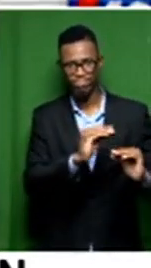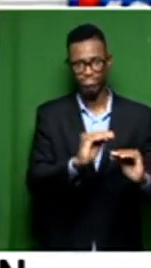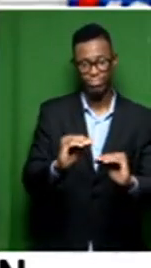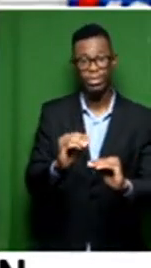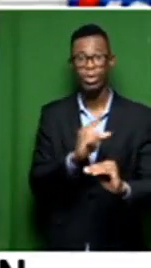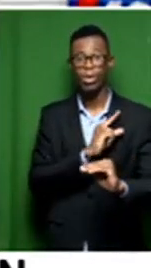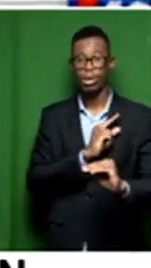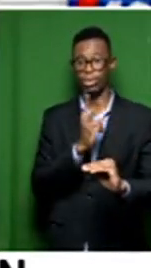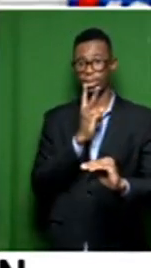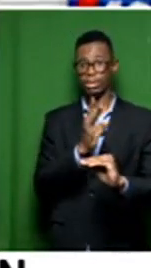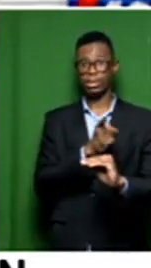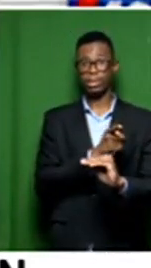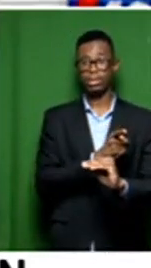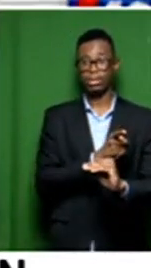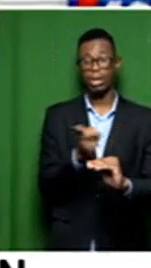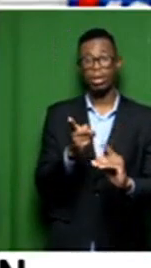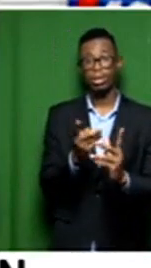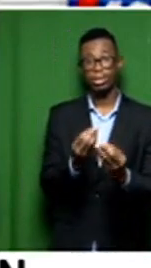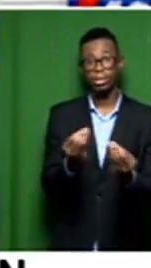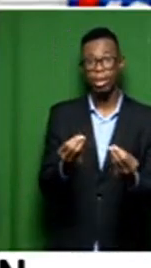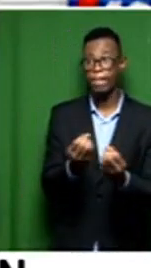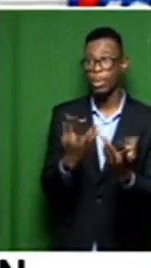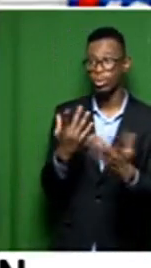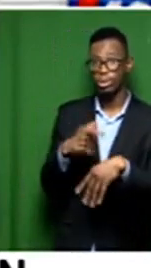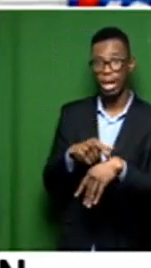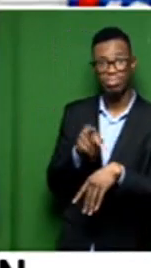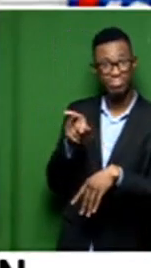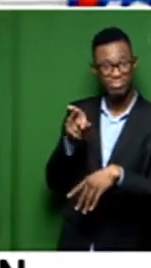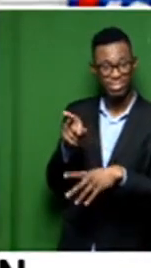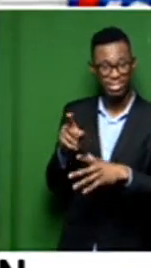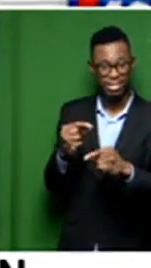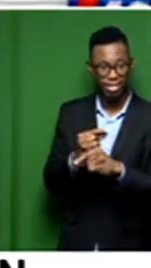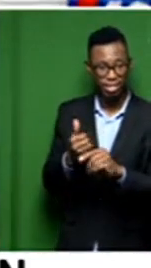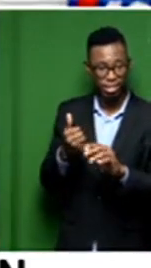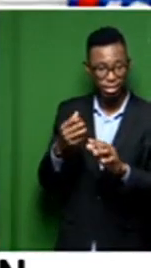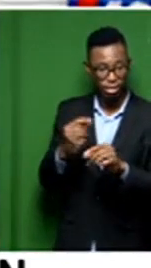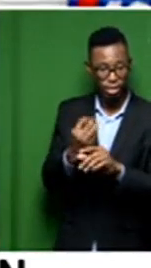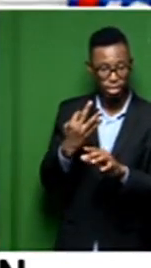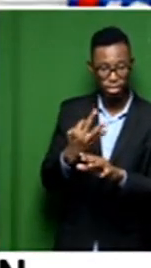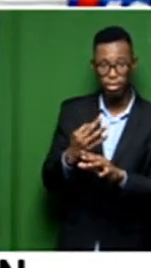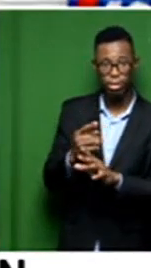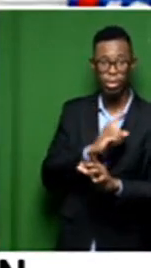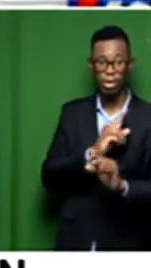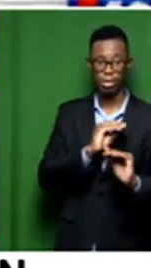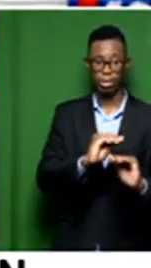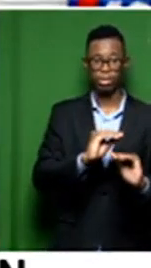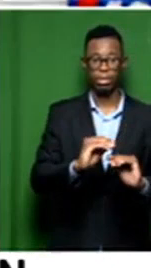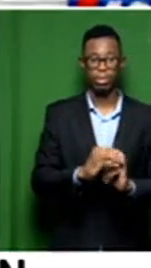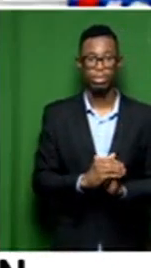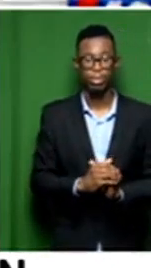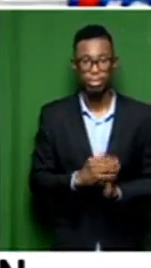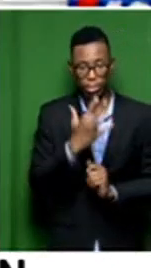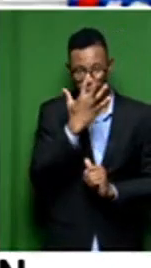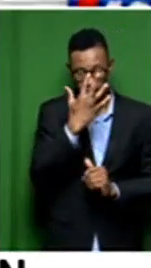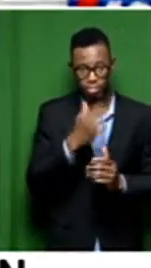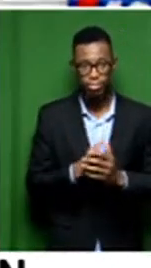who oftentimes introduce children to the concepts of the Bill of Rights or responsibilities in their own CAPS-aligned